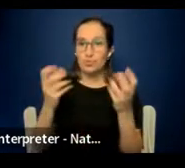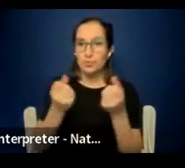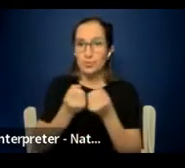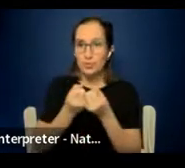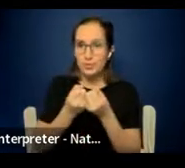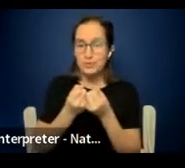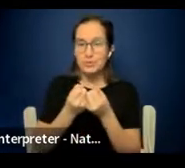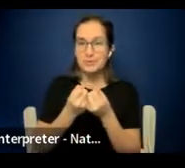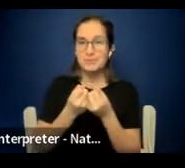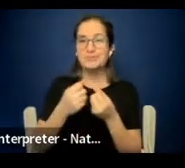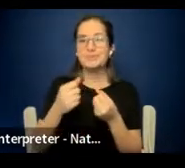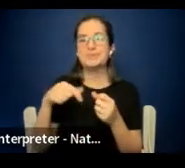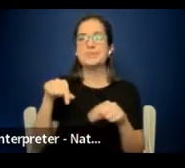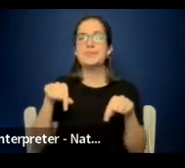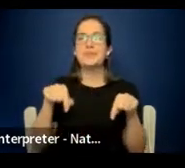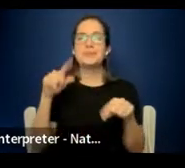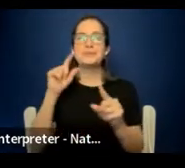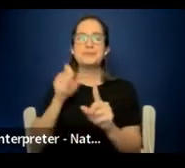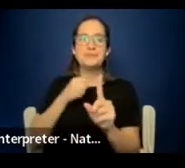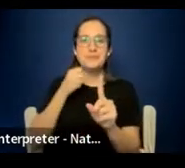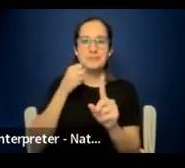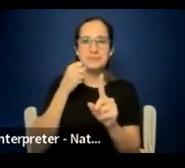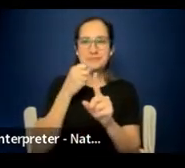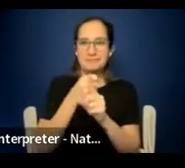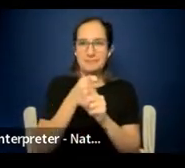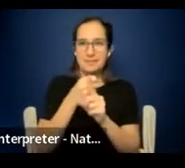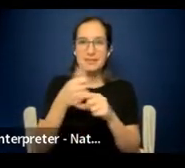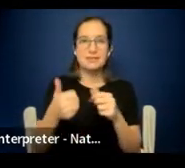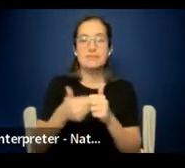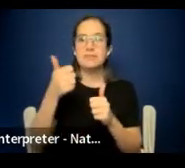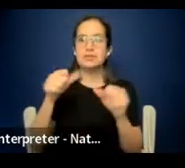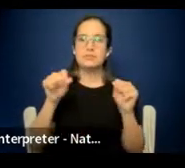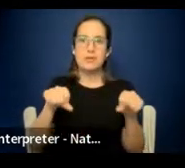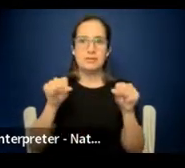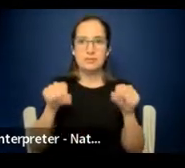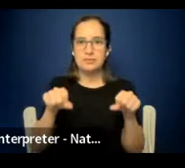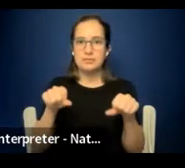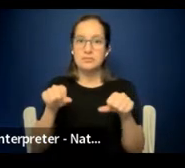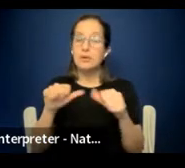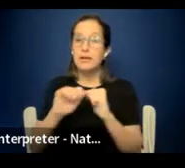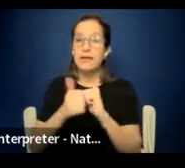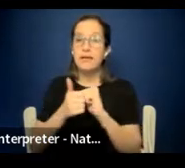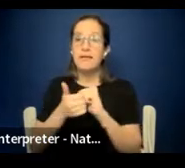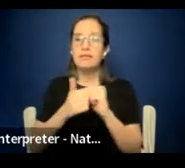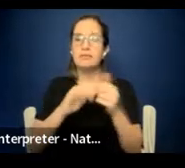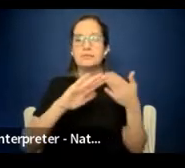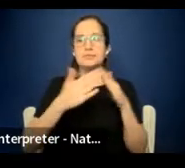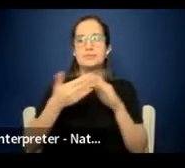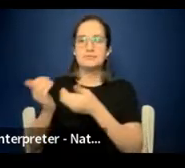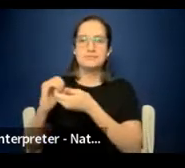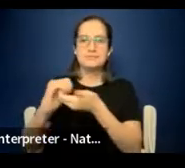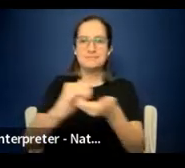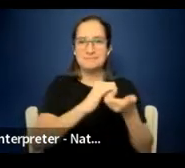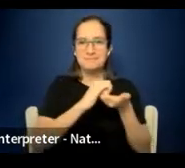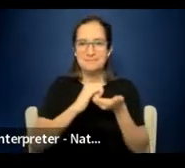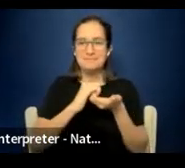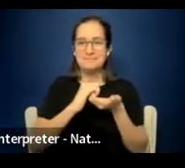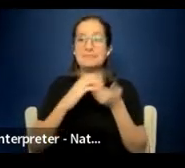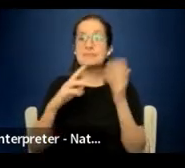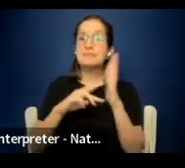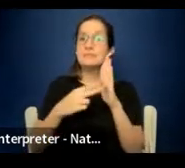Maximizing Impact Through Collaboration and Community Partnership. This session will focus on increasing your capacity for